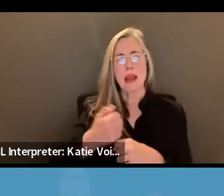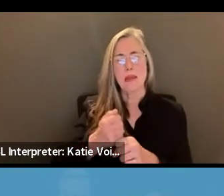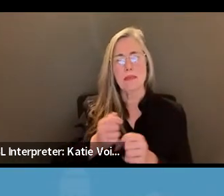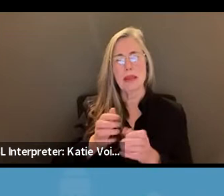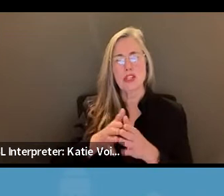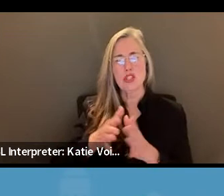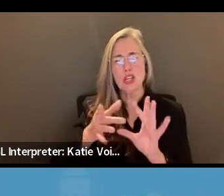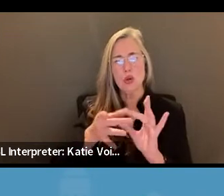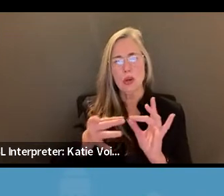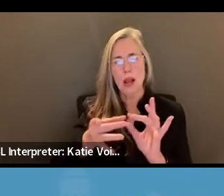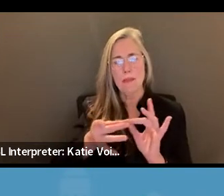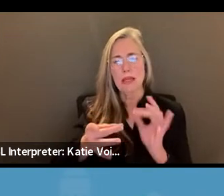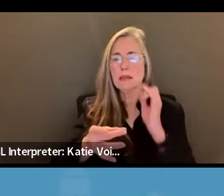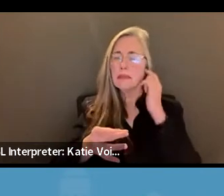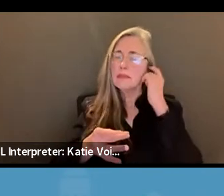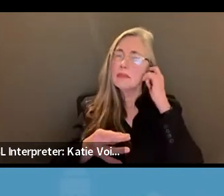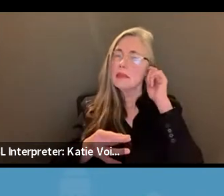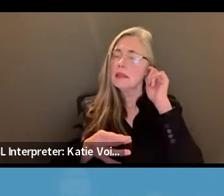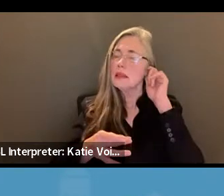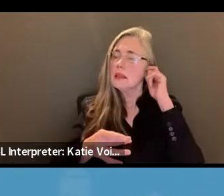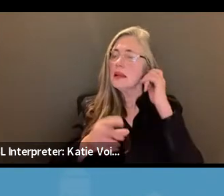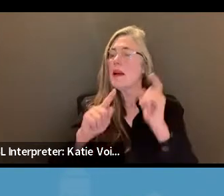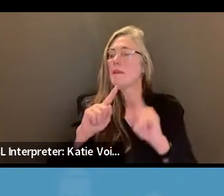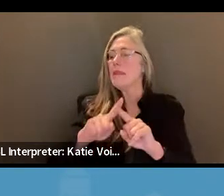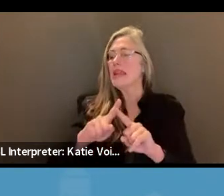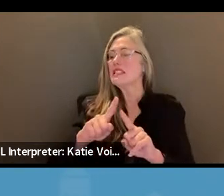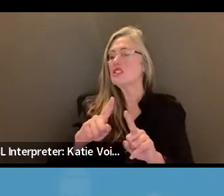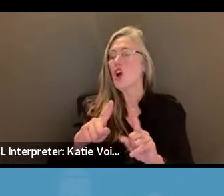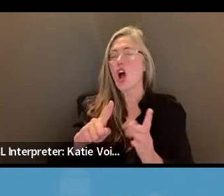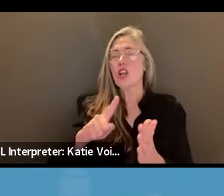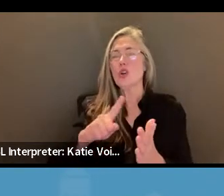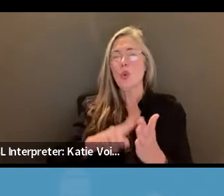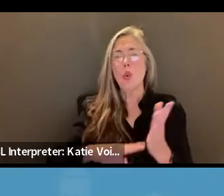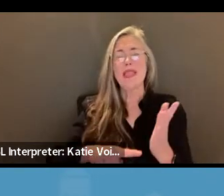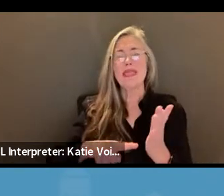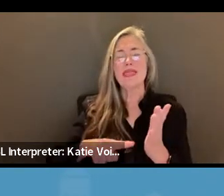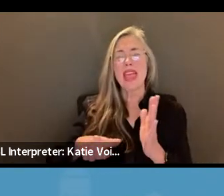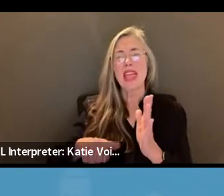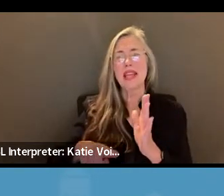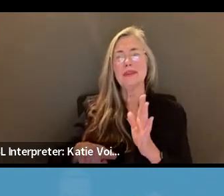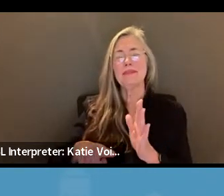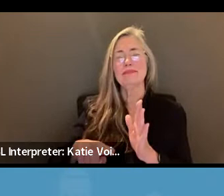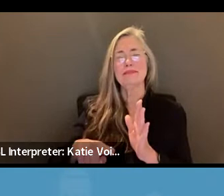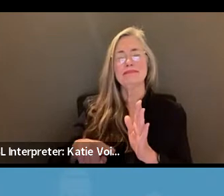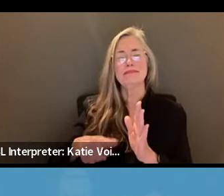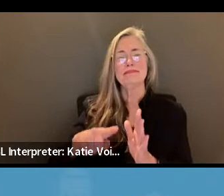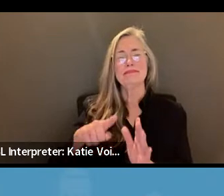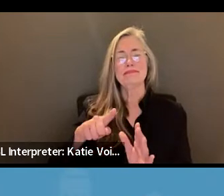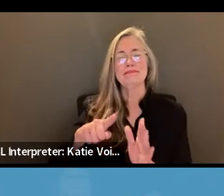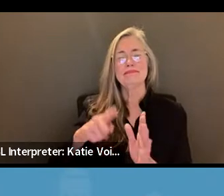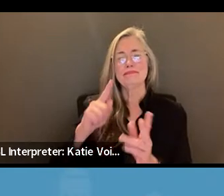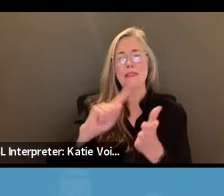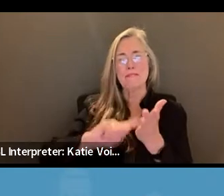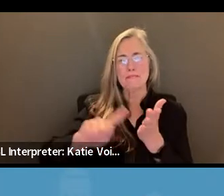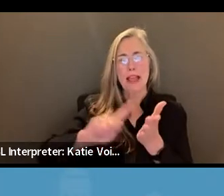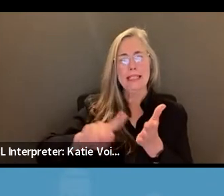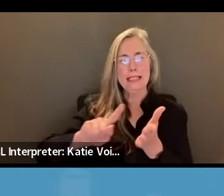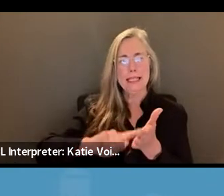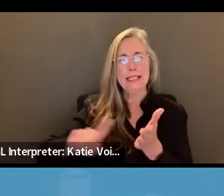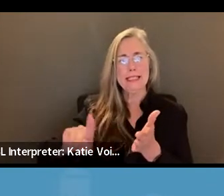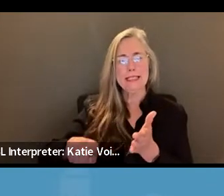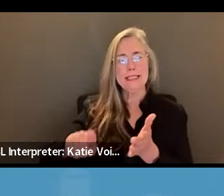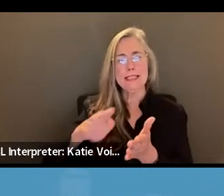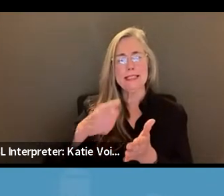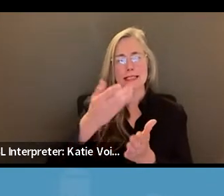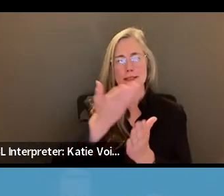so some things based on the findings, it sounds like, let me go to your presentation. Give me